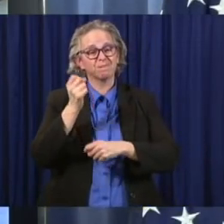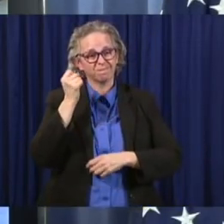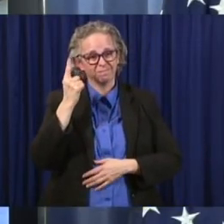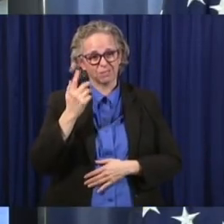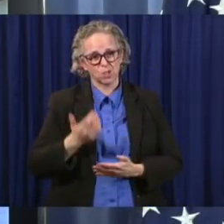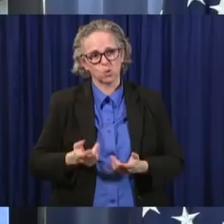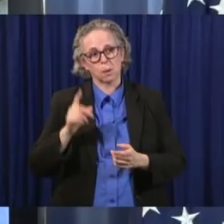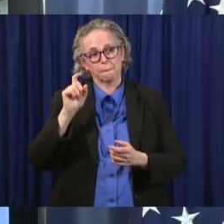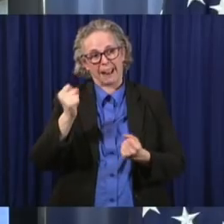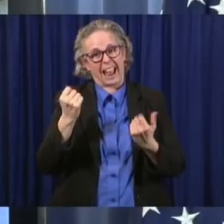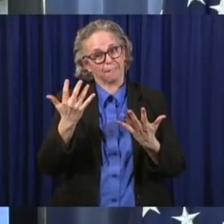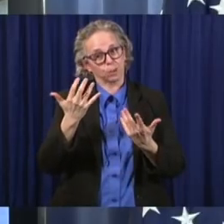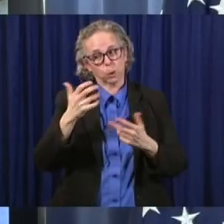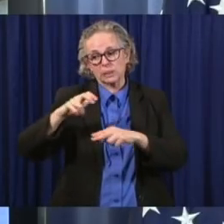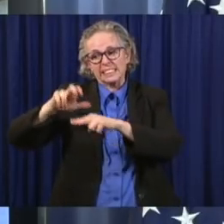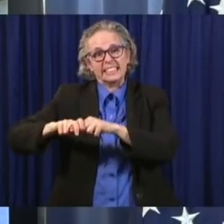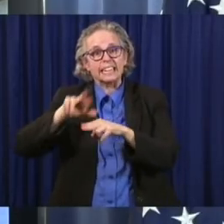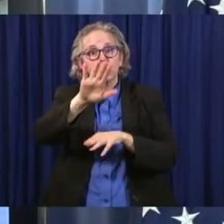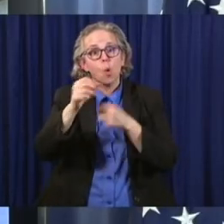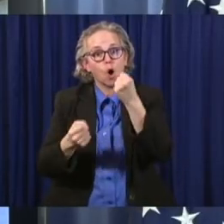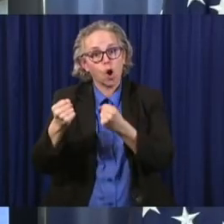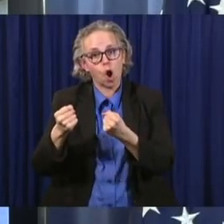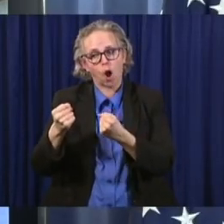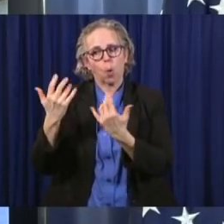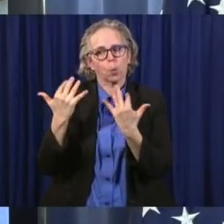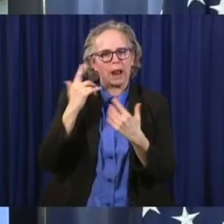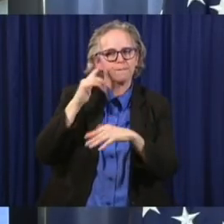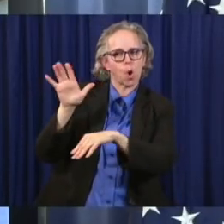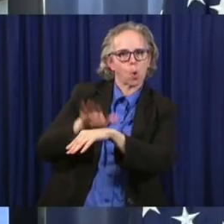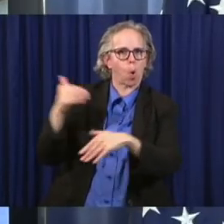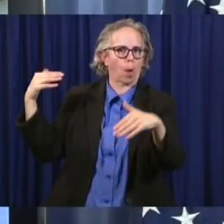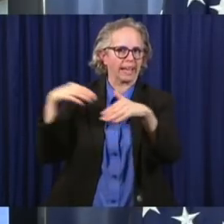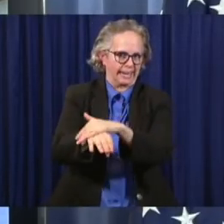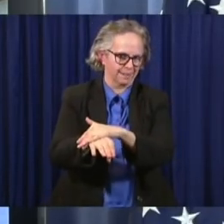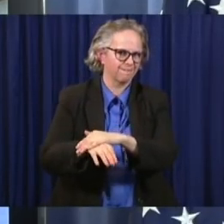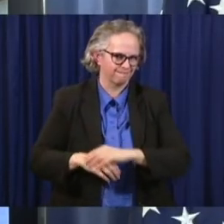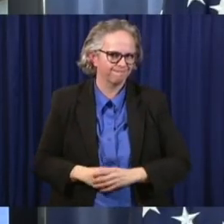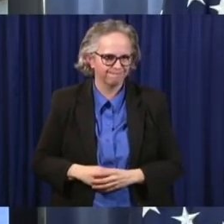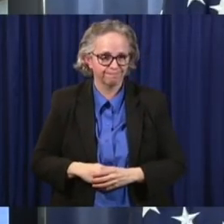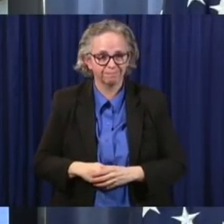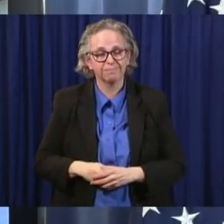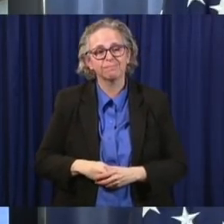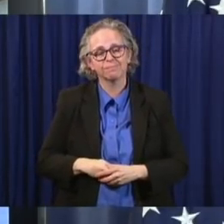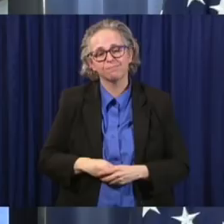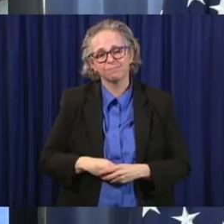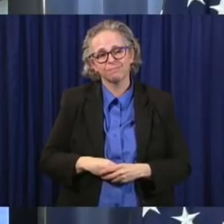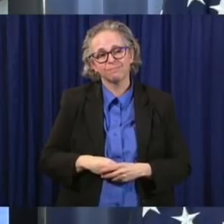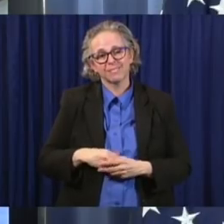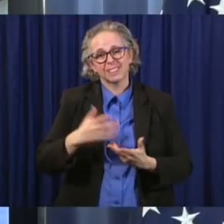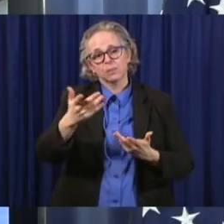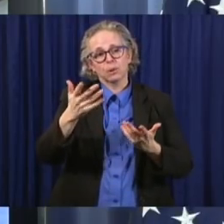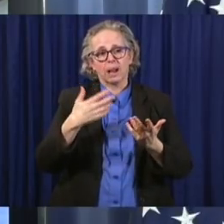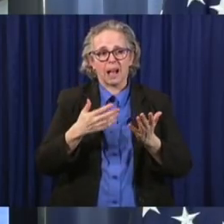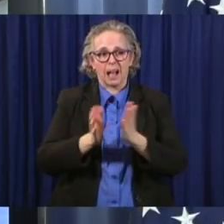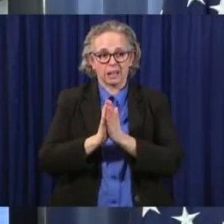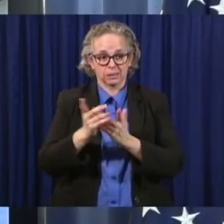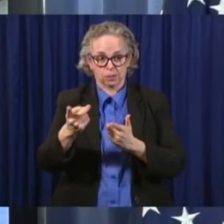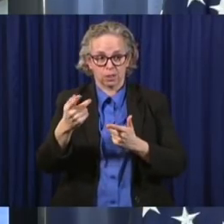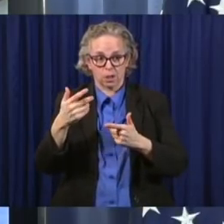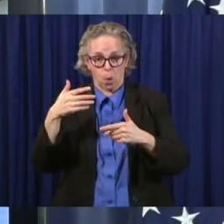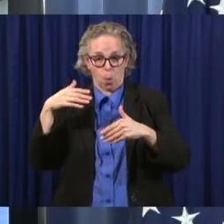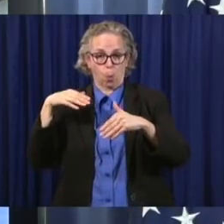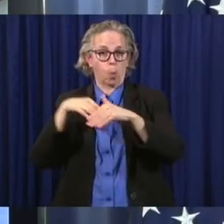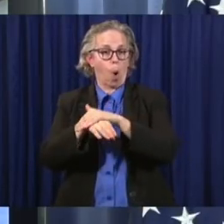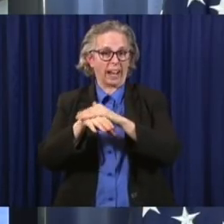until your appointment is ready. We'll also ask that the walk-in appointment or the appointment, that's the only person that